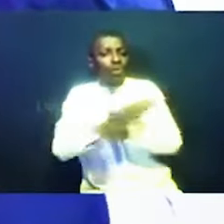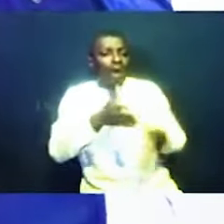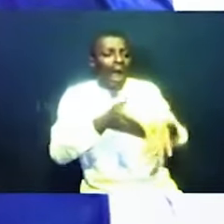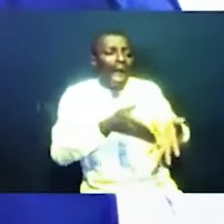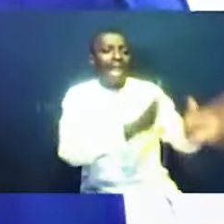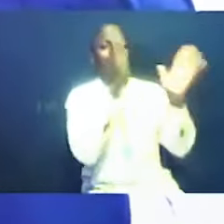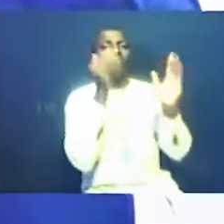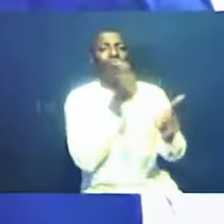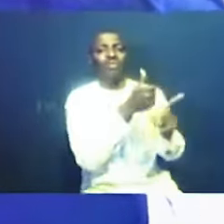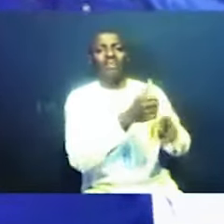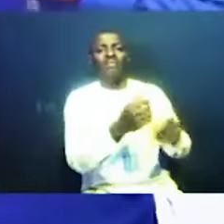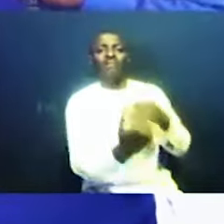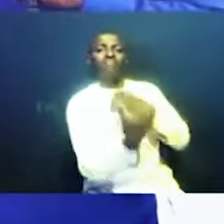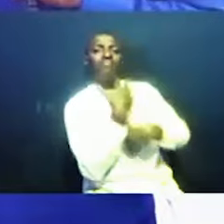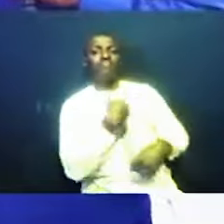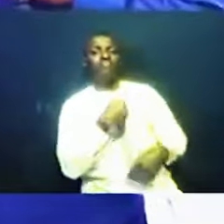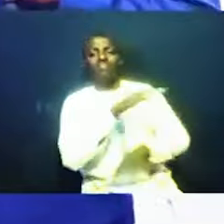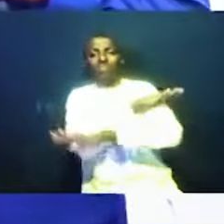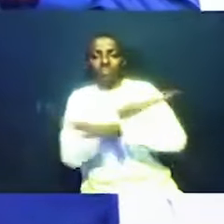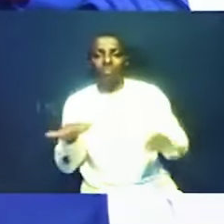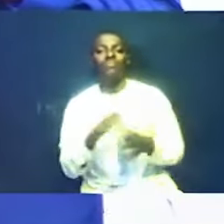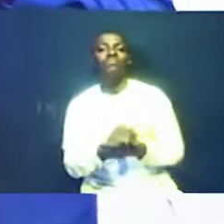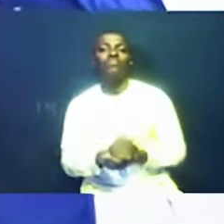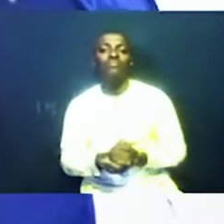Fear God. Suru eurade. See Genesis